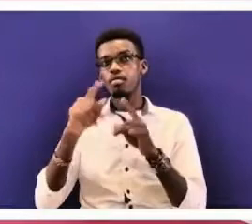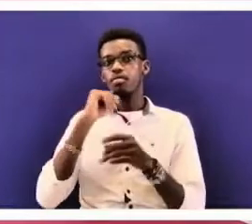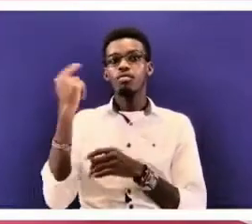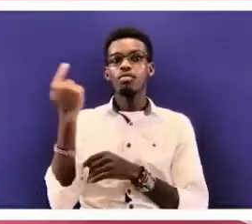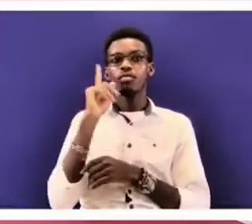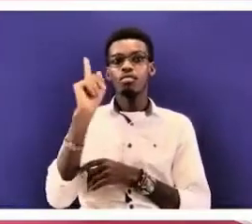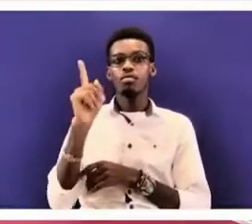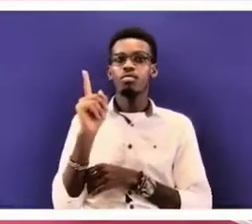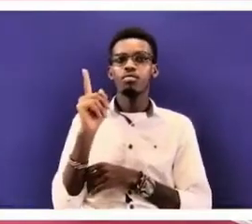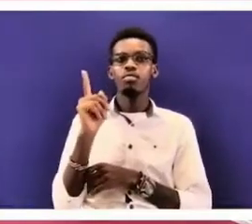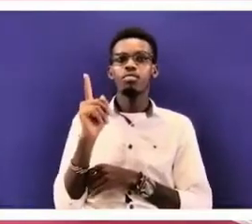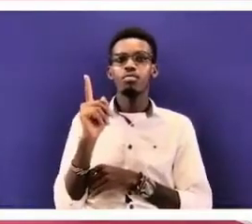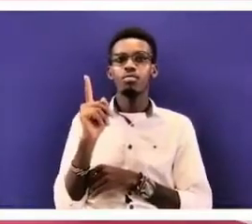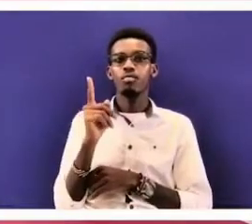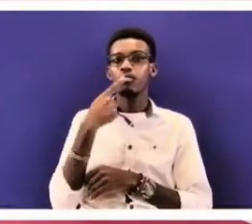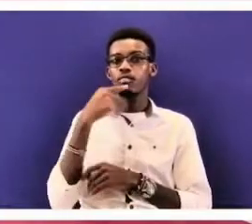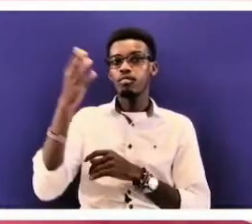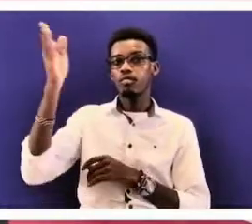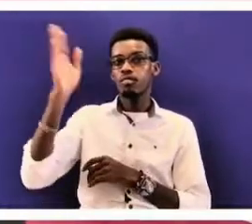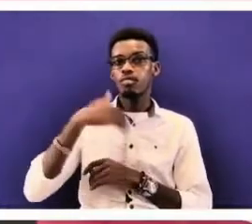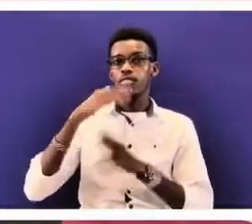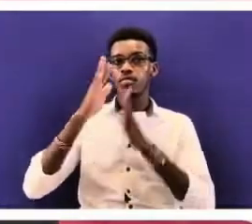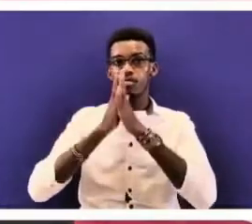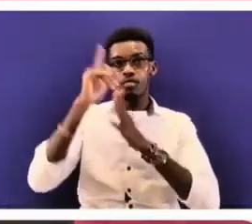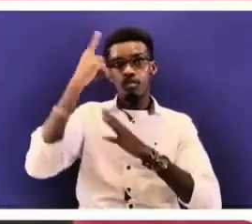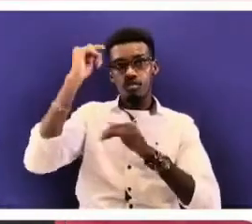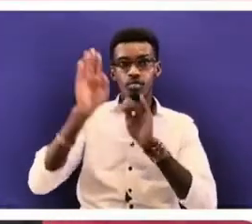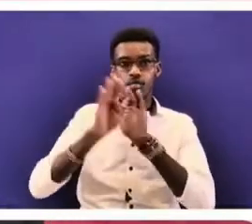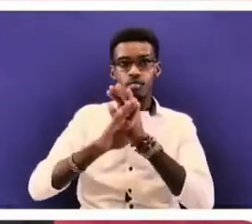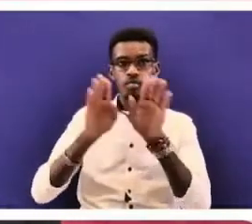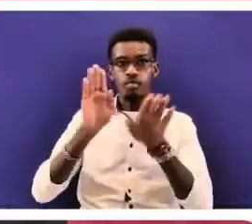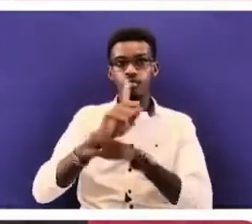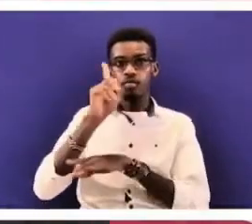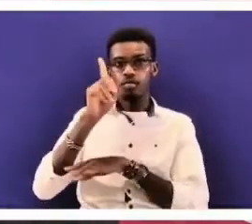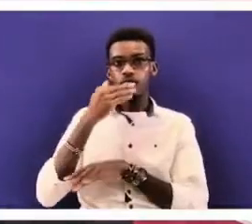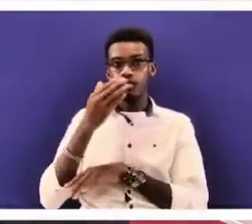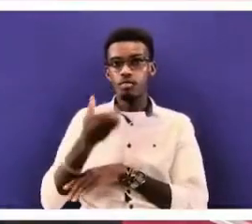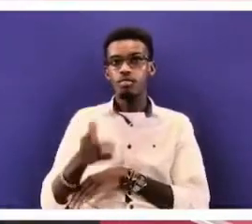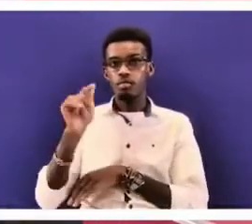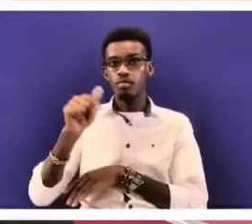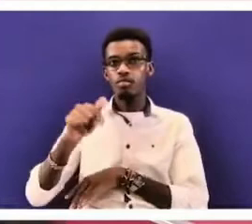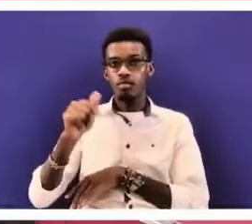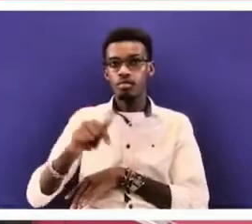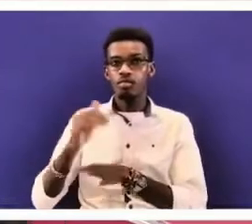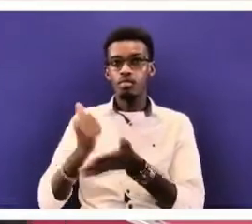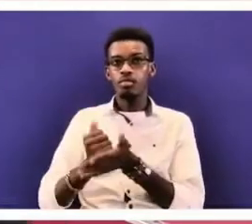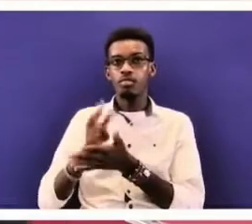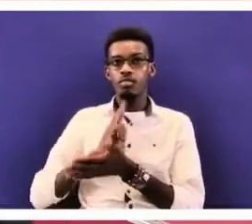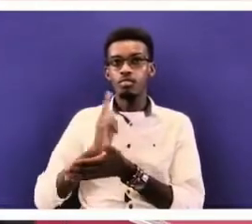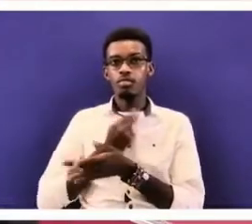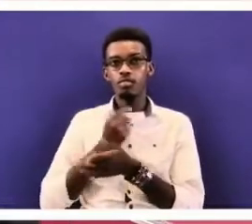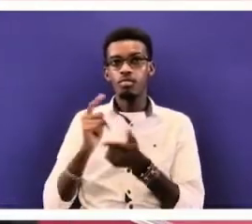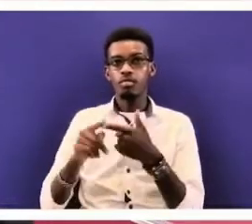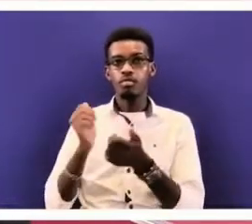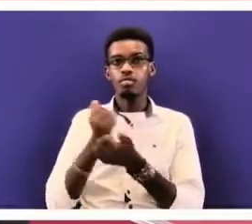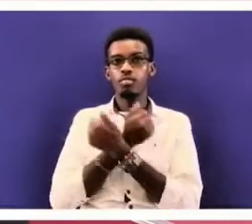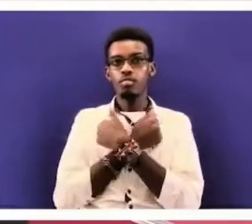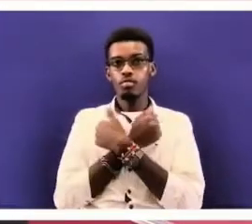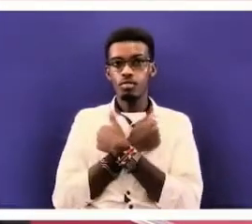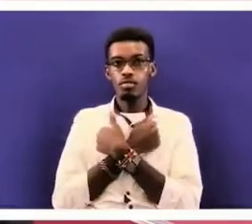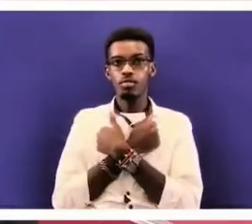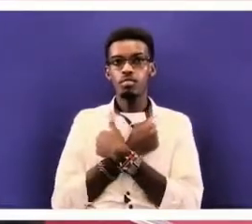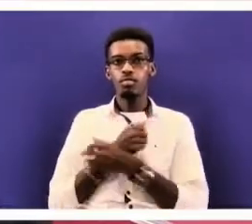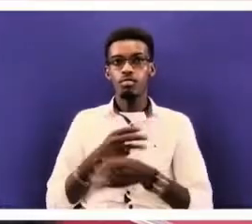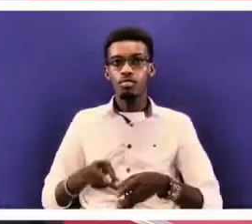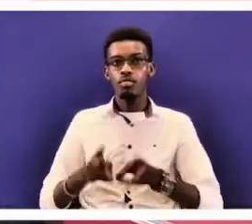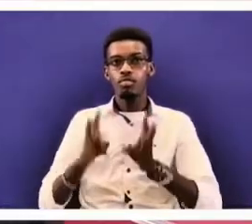you. So God, I pray for everyone that is here today. Help us to love, oh God, the way